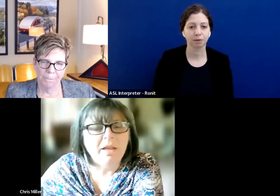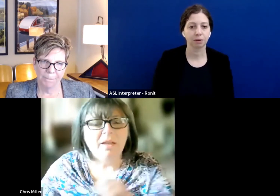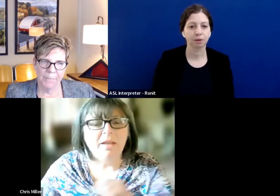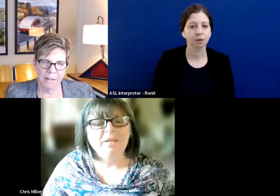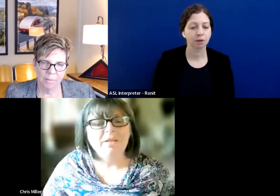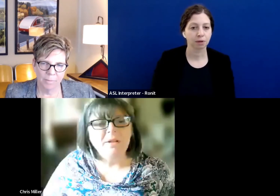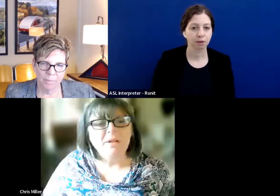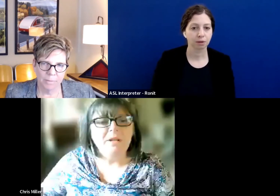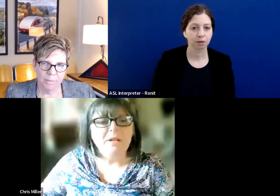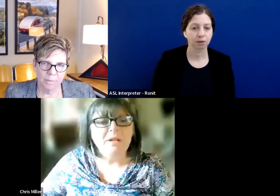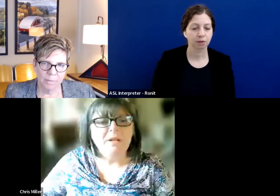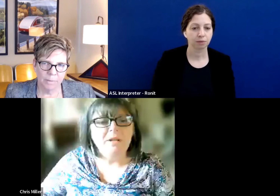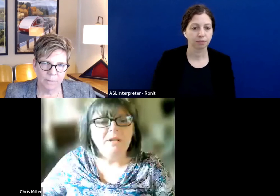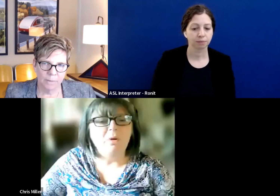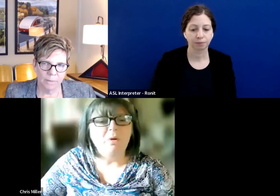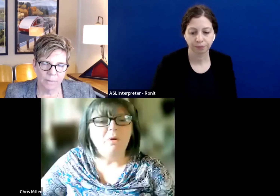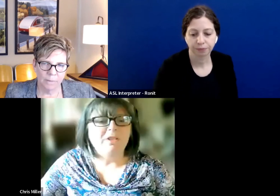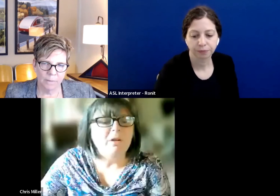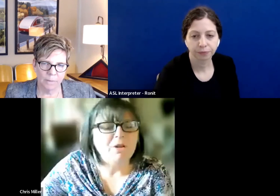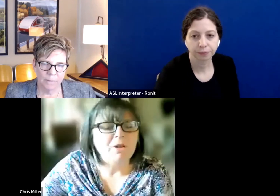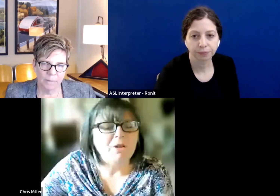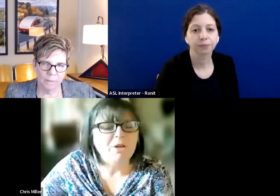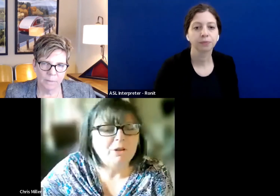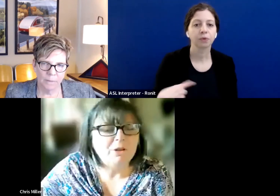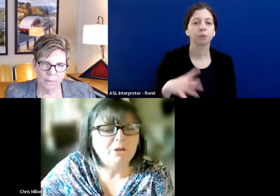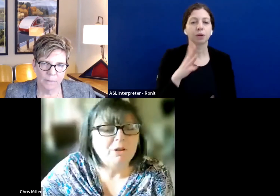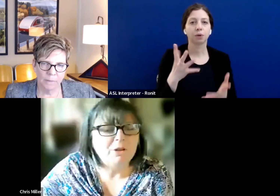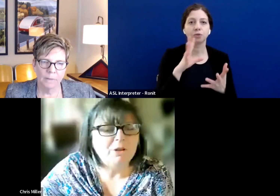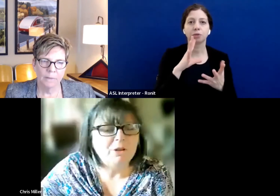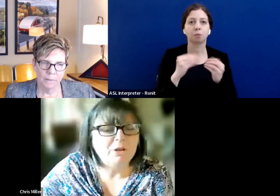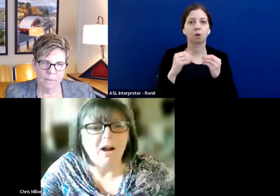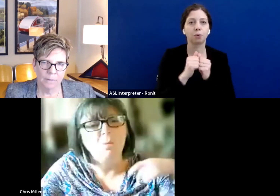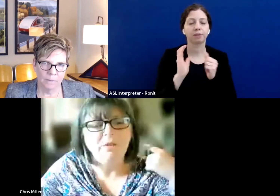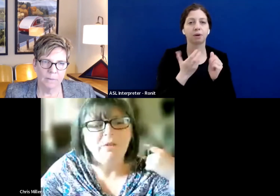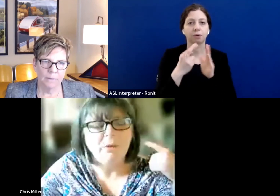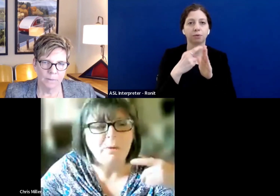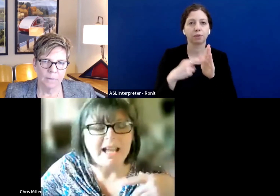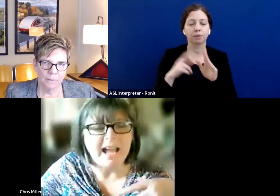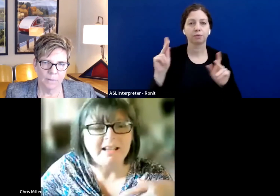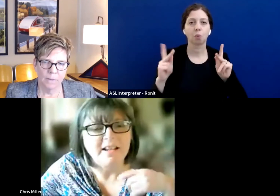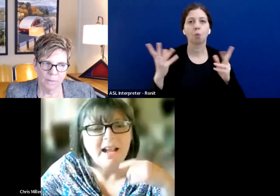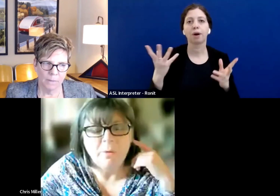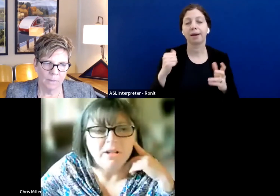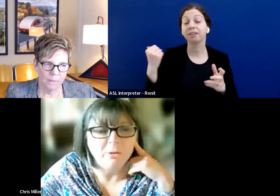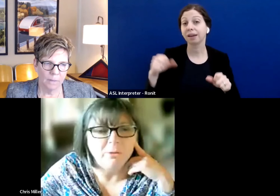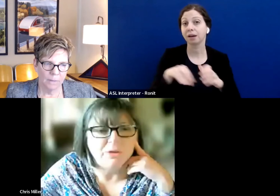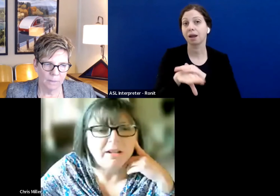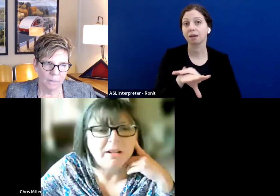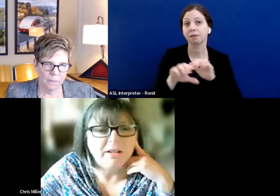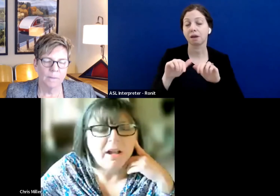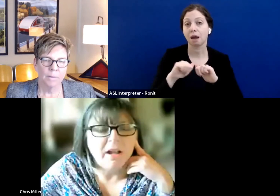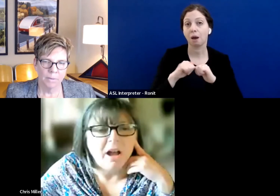It's something that we want to talk more with our registry folks about what else we can access and how we can use